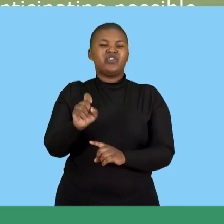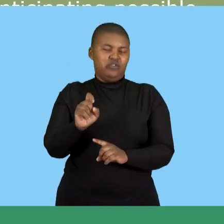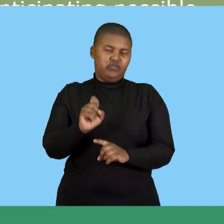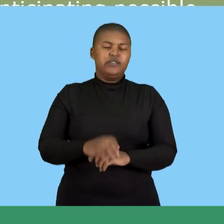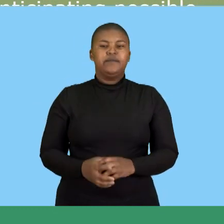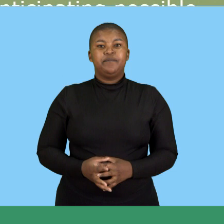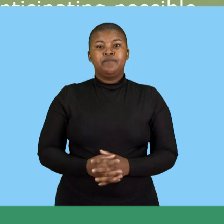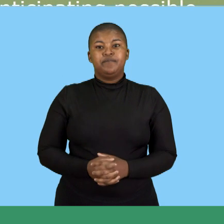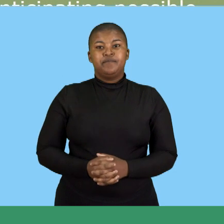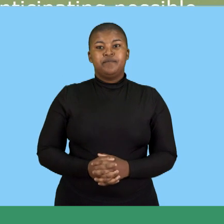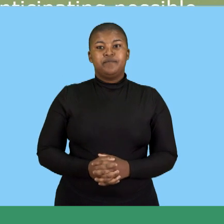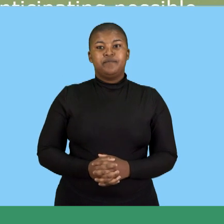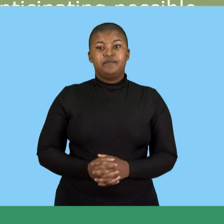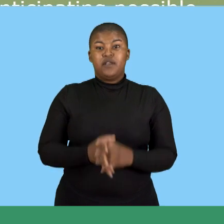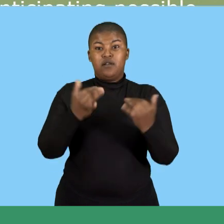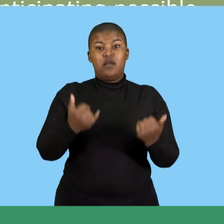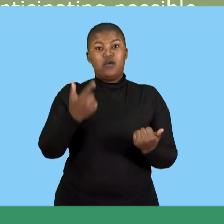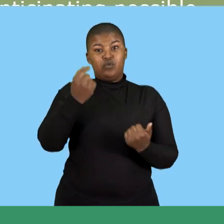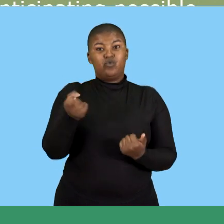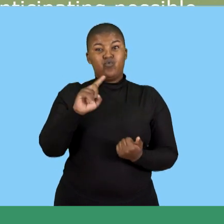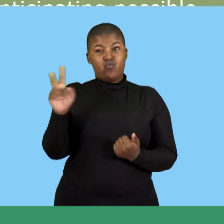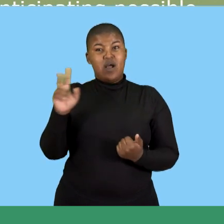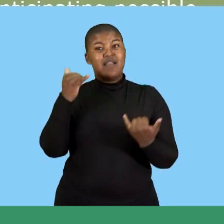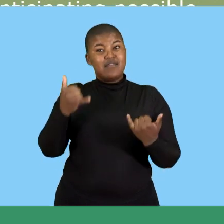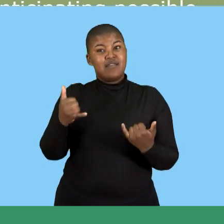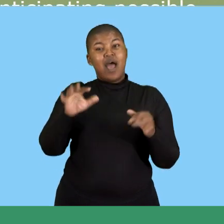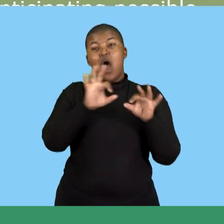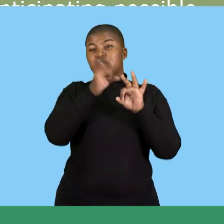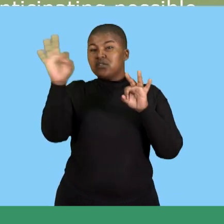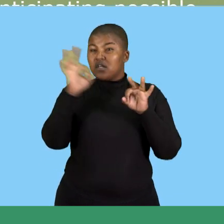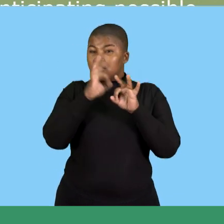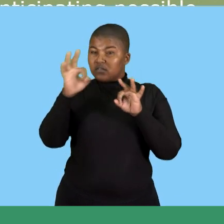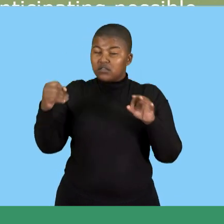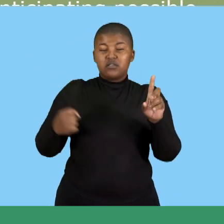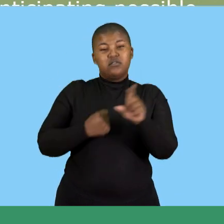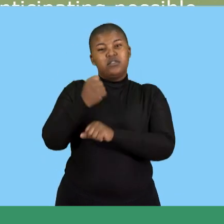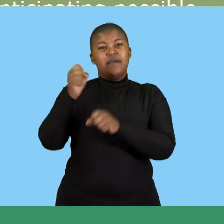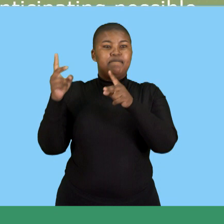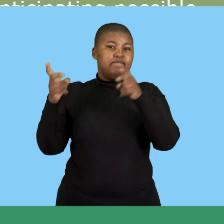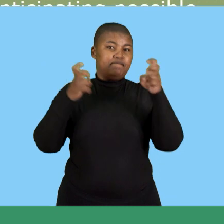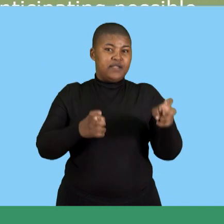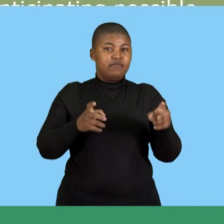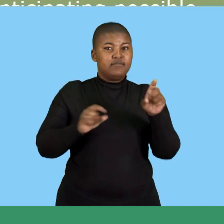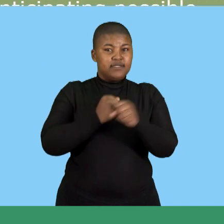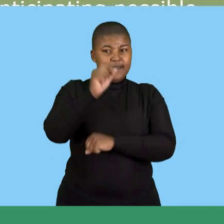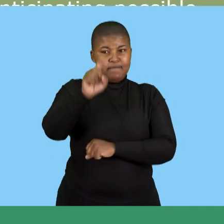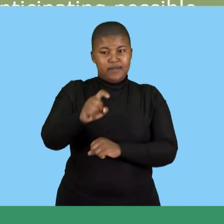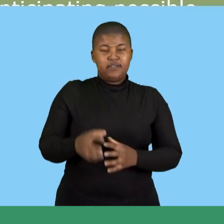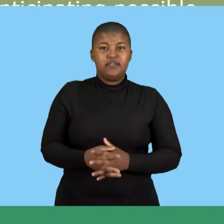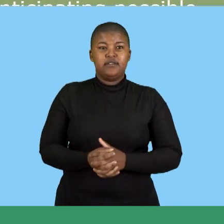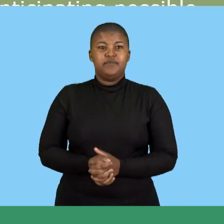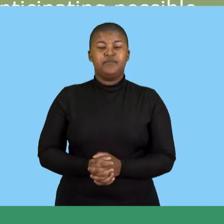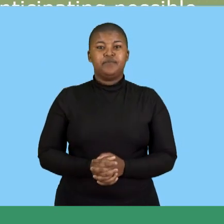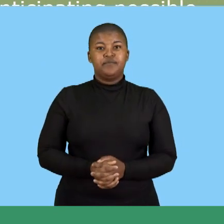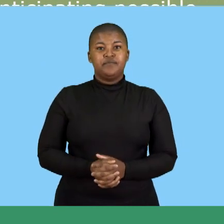be quoted. So what do you do when you quote? You take the sentence as it is, and the sentence is